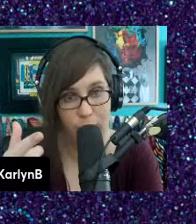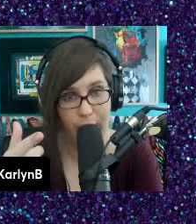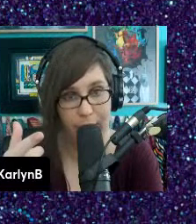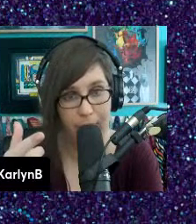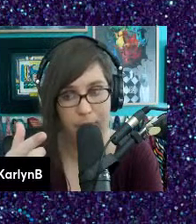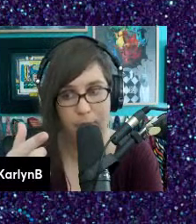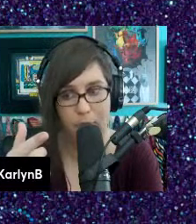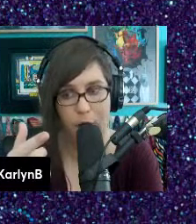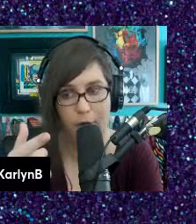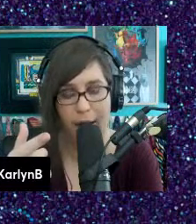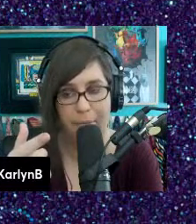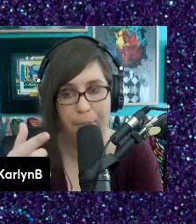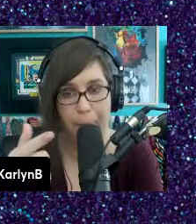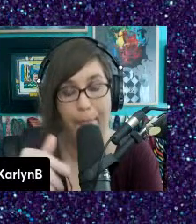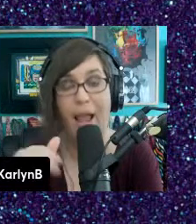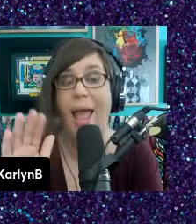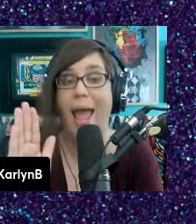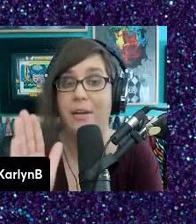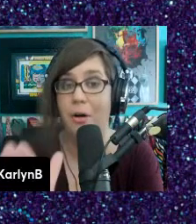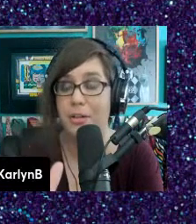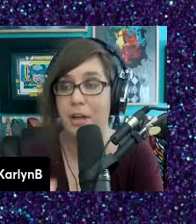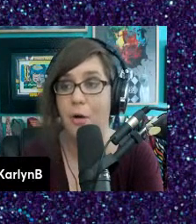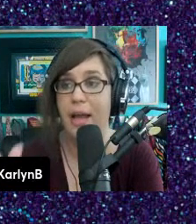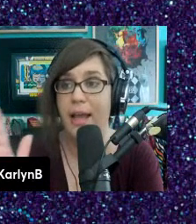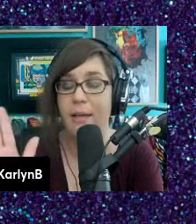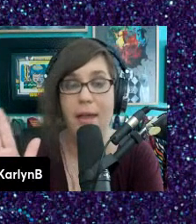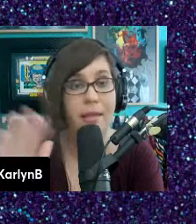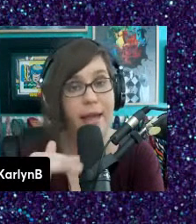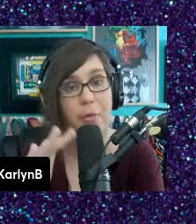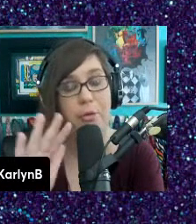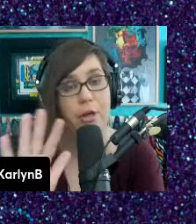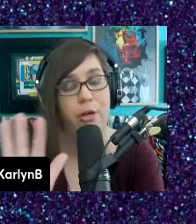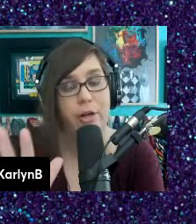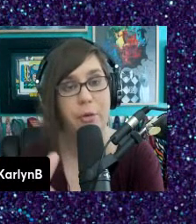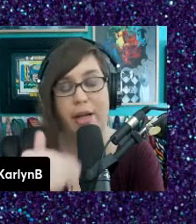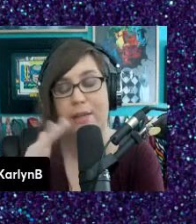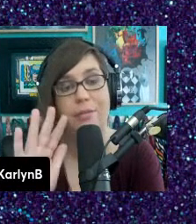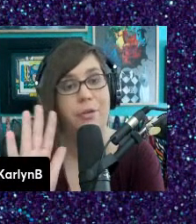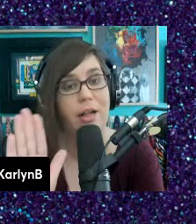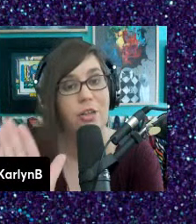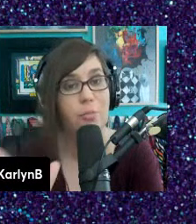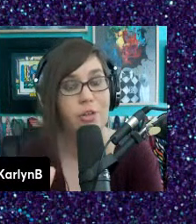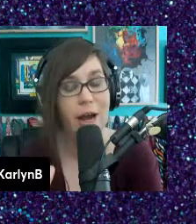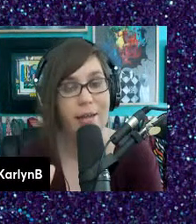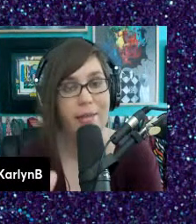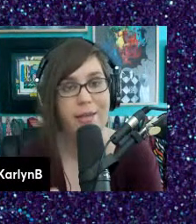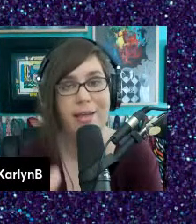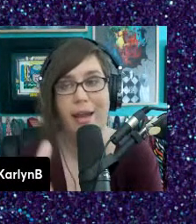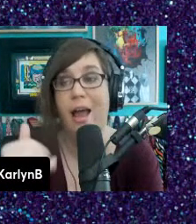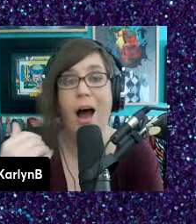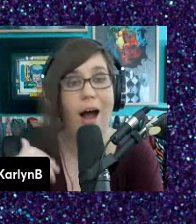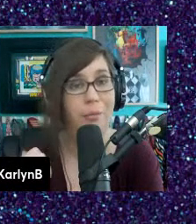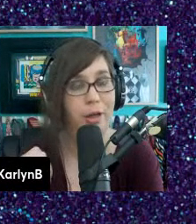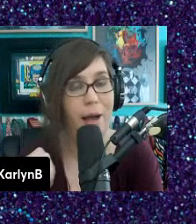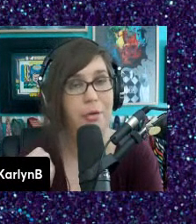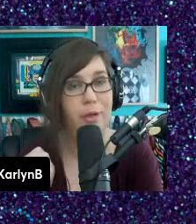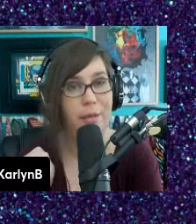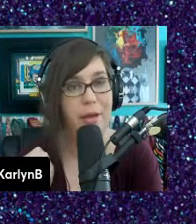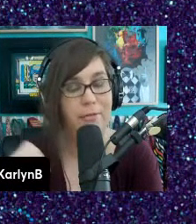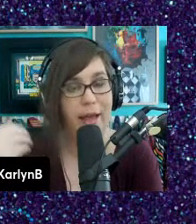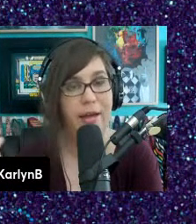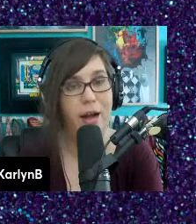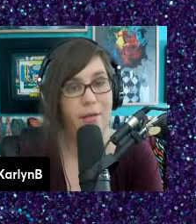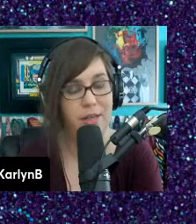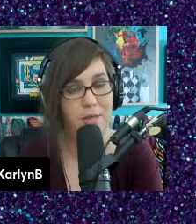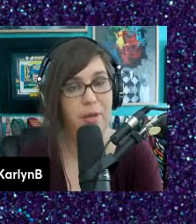disrupt the training. All right. And also, like I want to encourage everyone, even if you're not super chatting things in, I'm a really